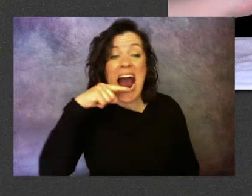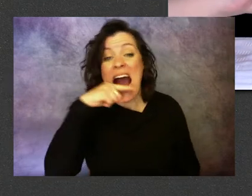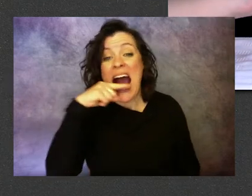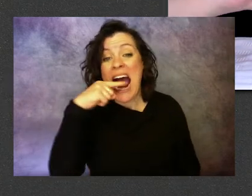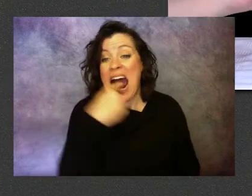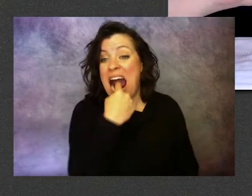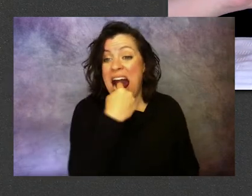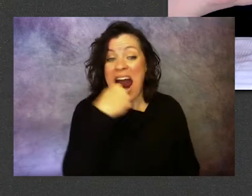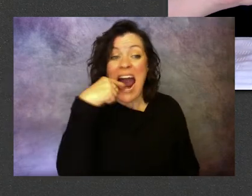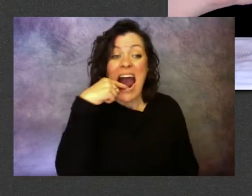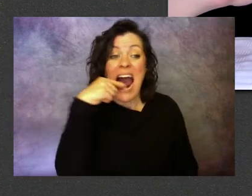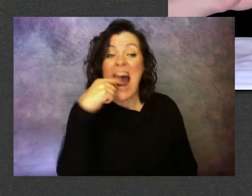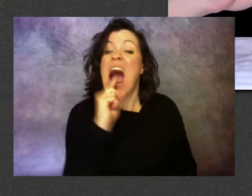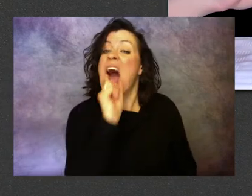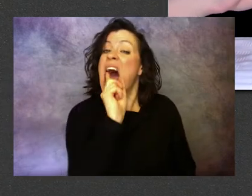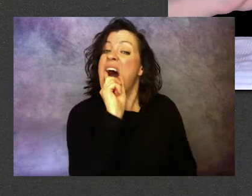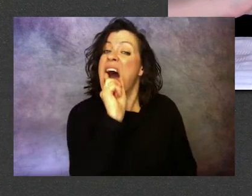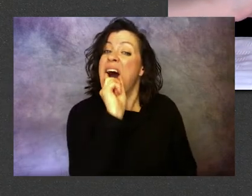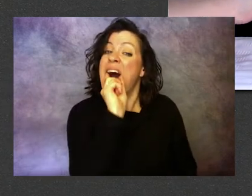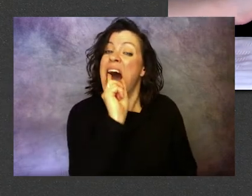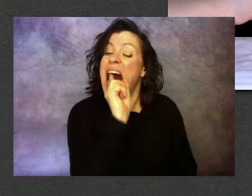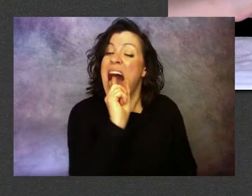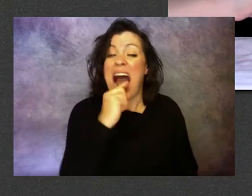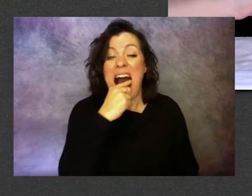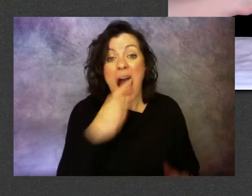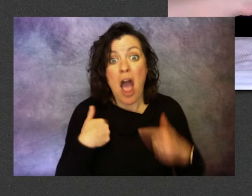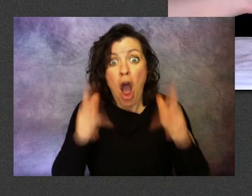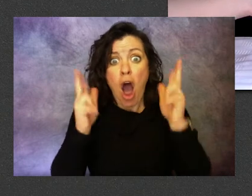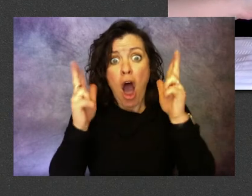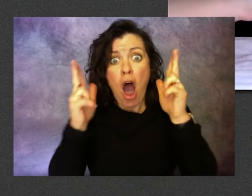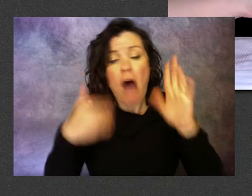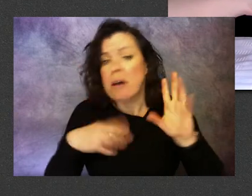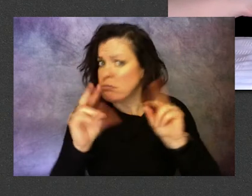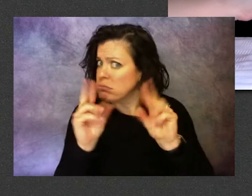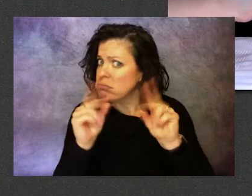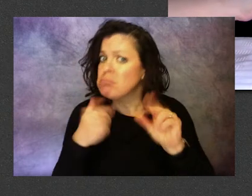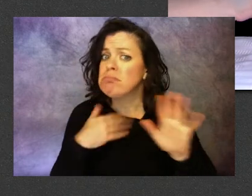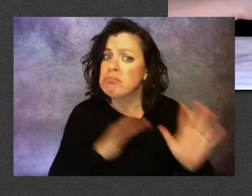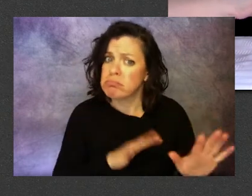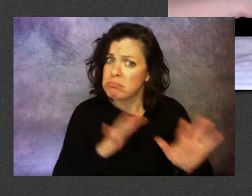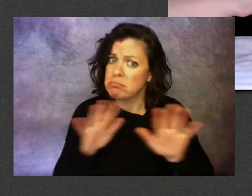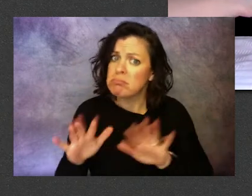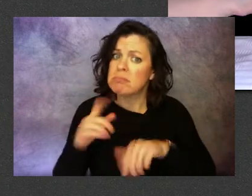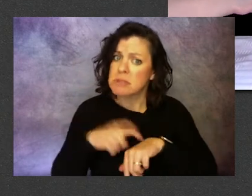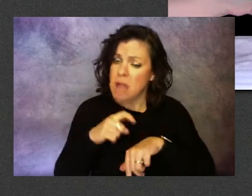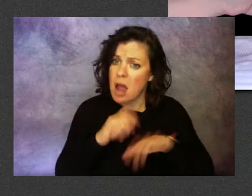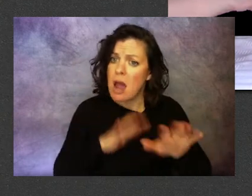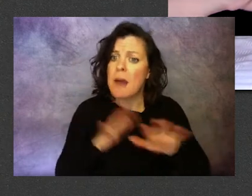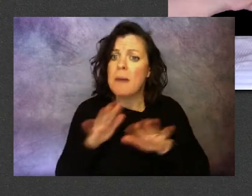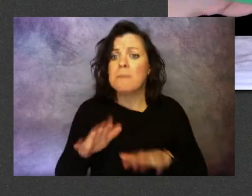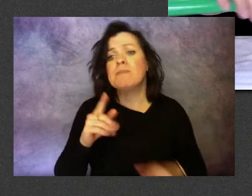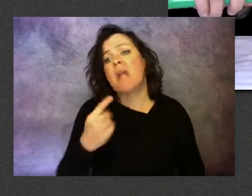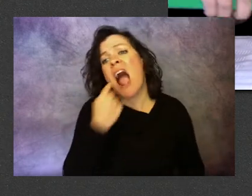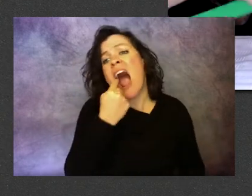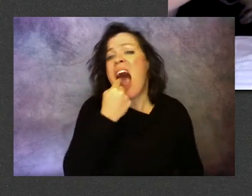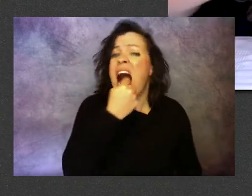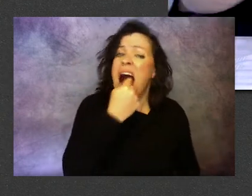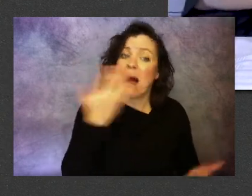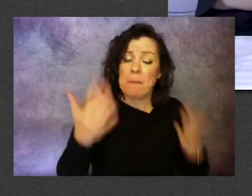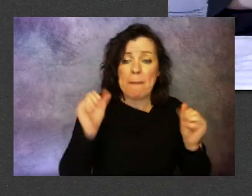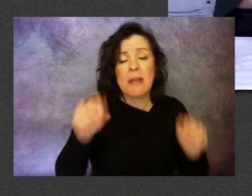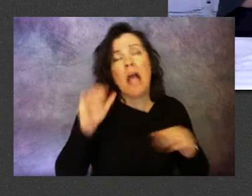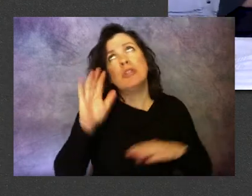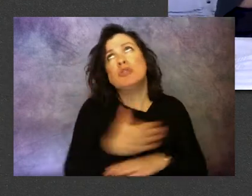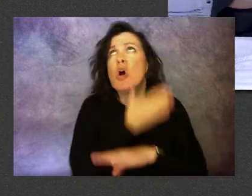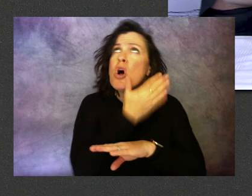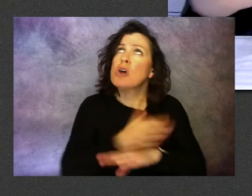And you should brush for a long time, like about 2 minutes. It might be fun to do a song while you brush. You want